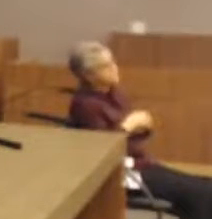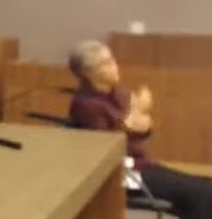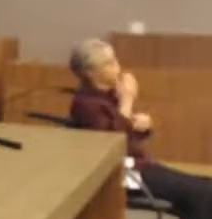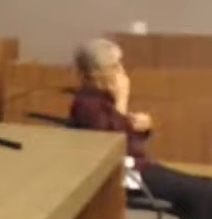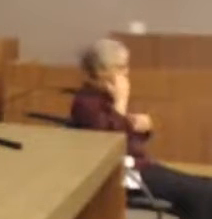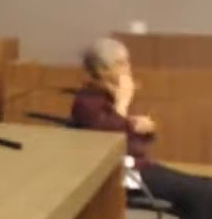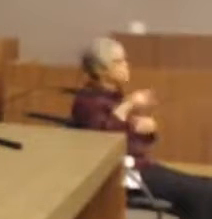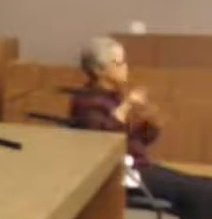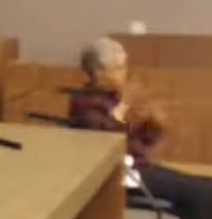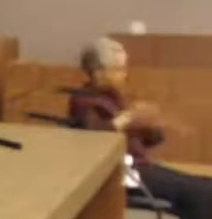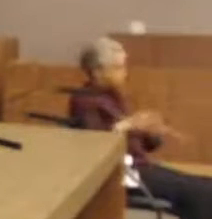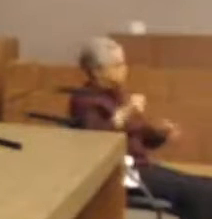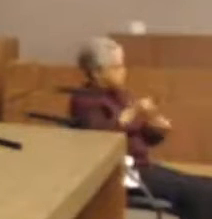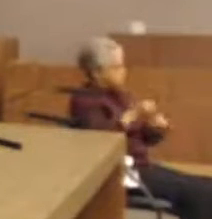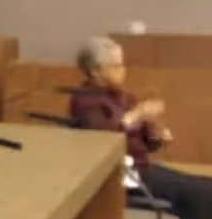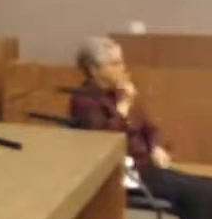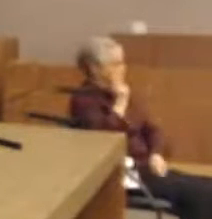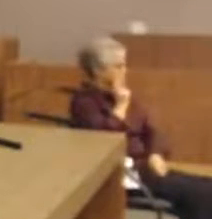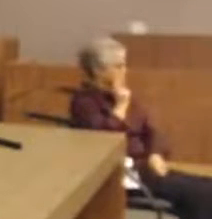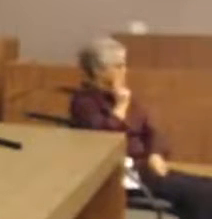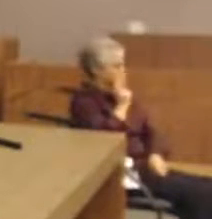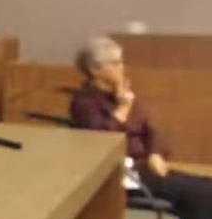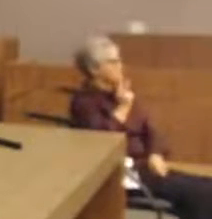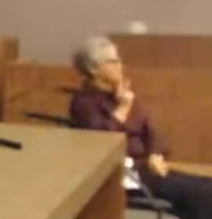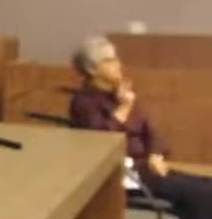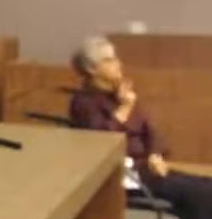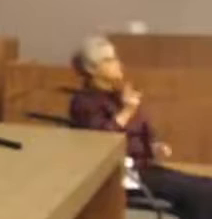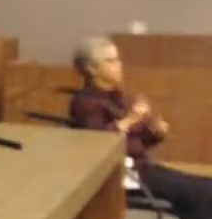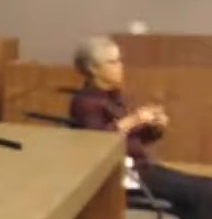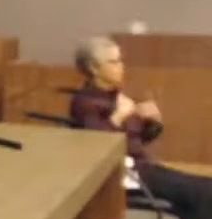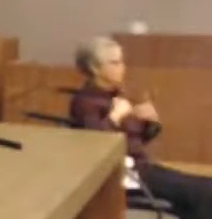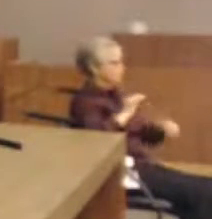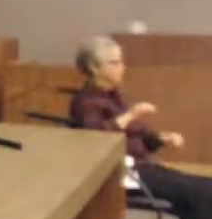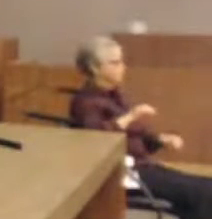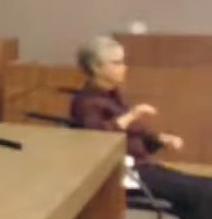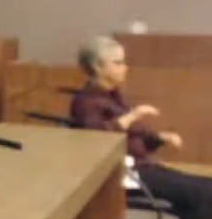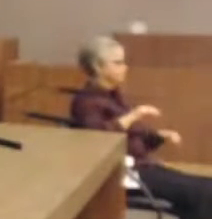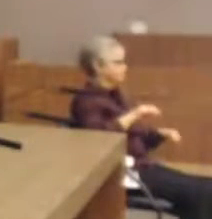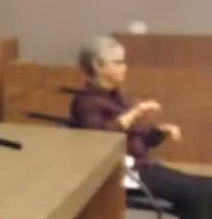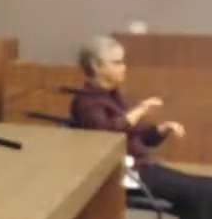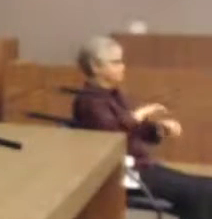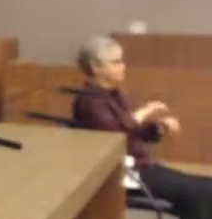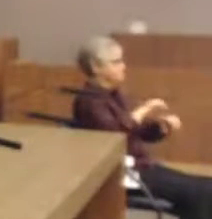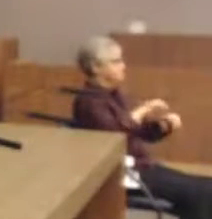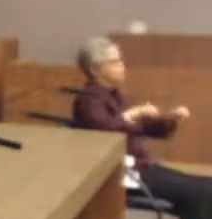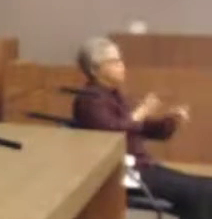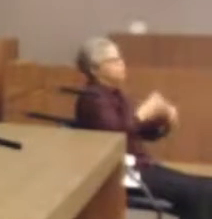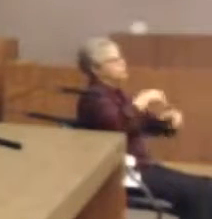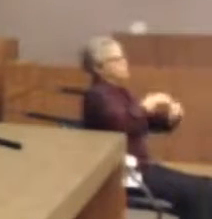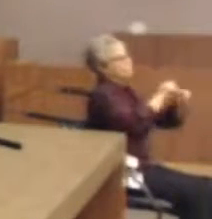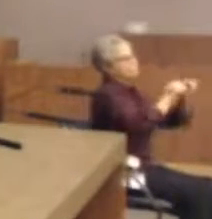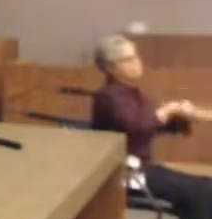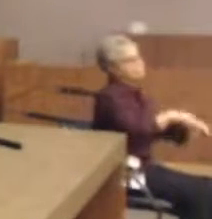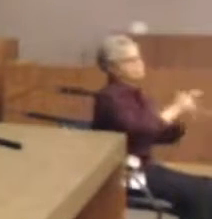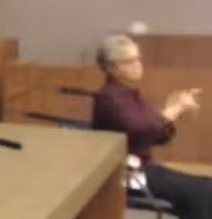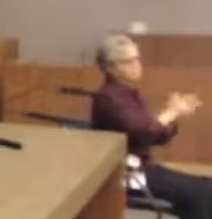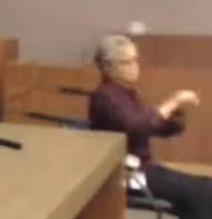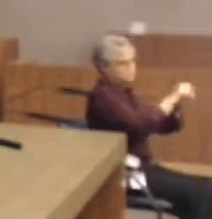been victimized, that's where we run into challenges in the legal system. All right, so what does it do to our